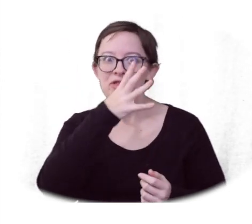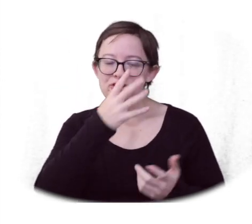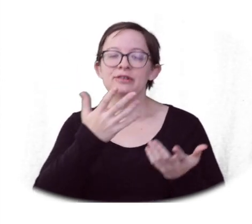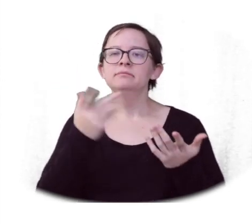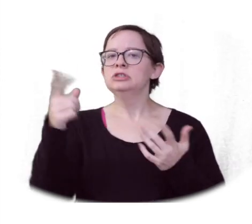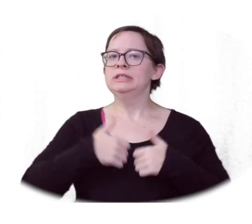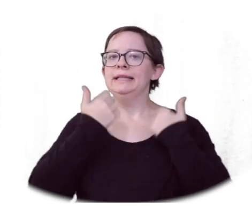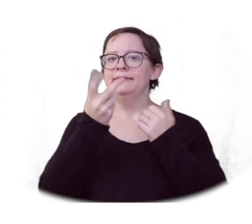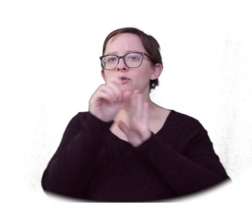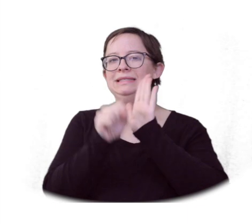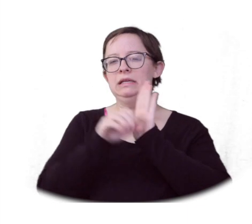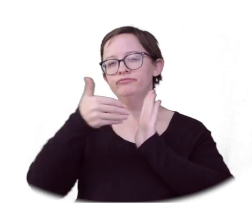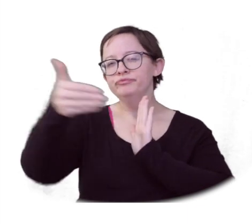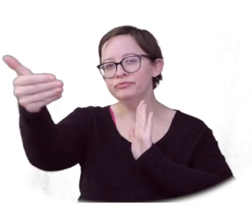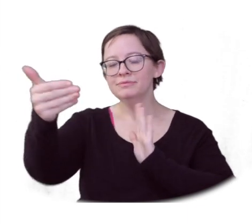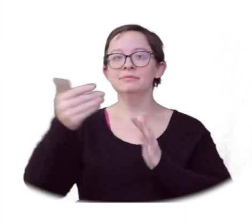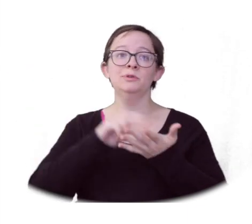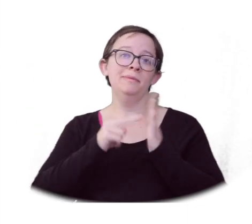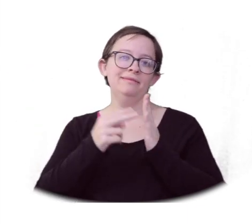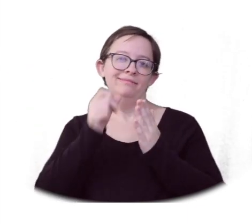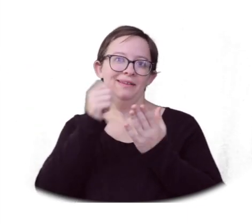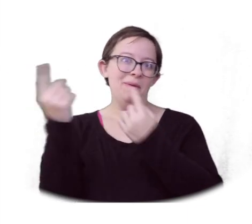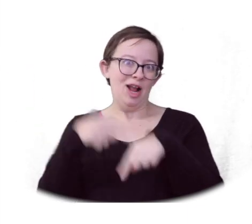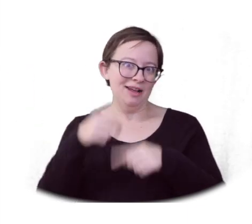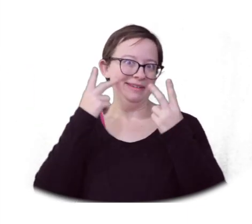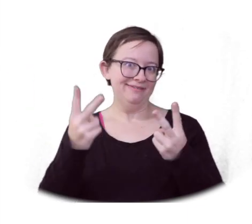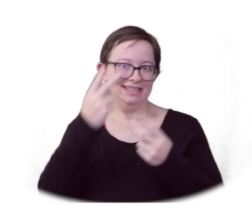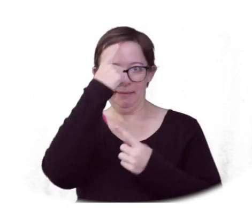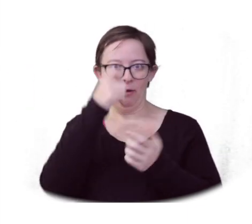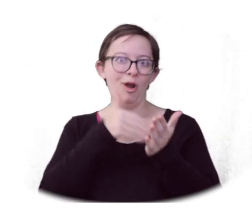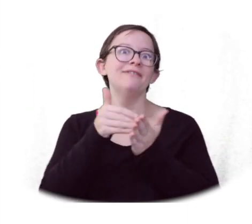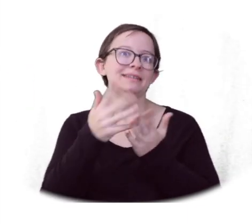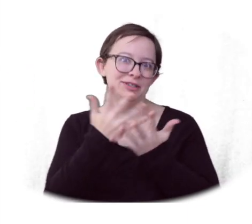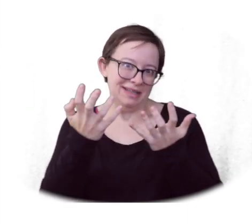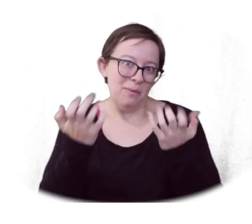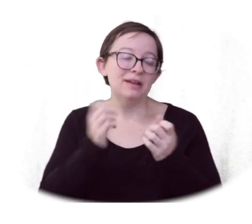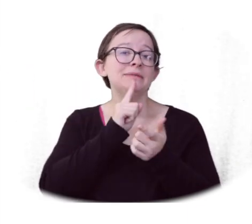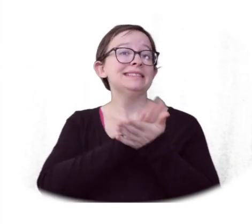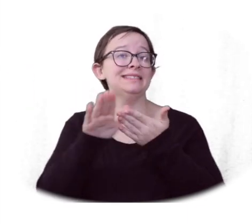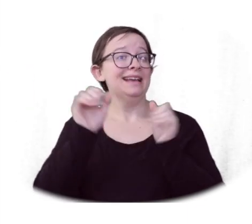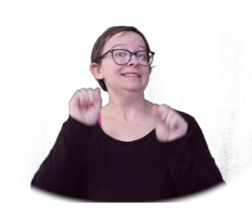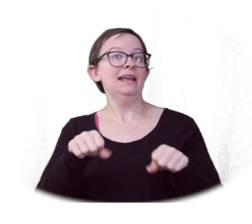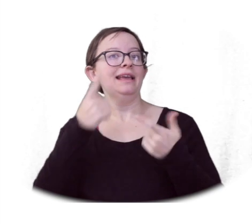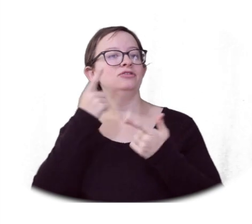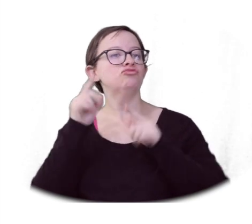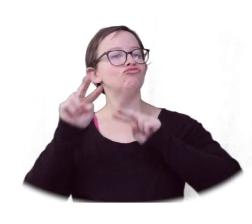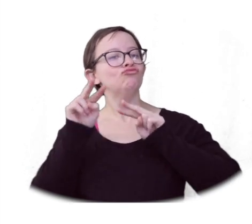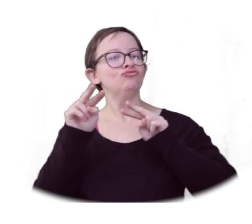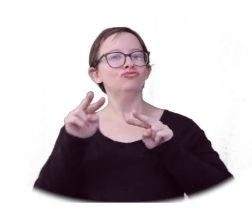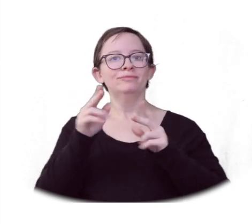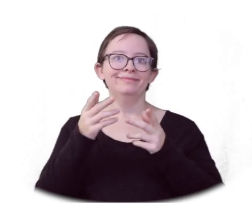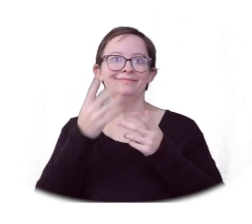say my mother, she lives in a couple states away, and so they don't get to see Miko as much as they would like, so it's really nice that they